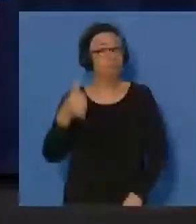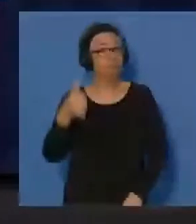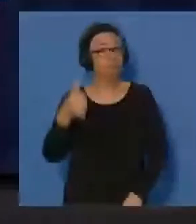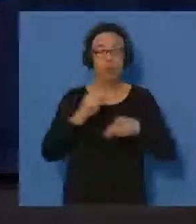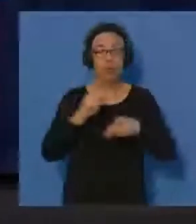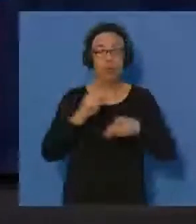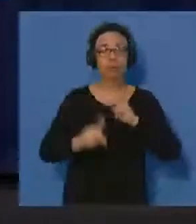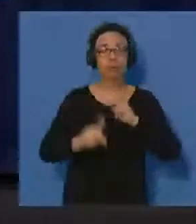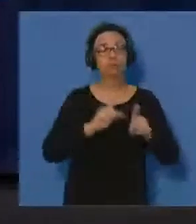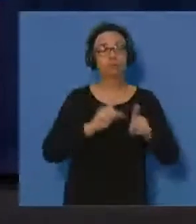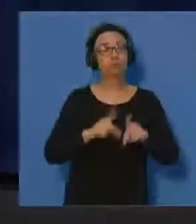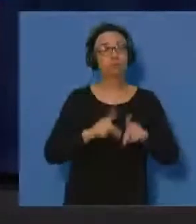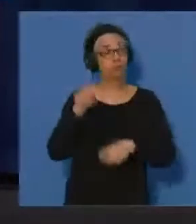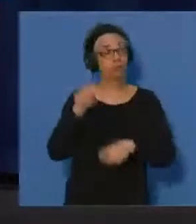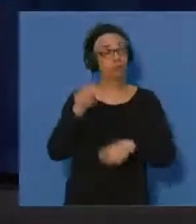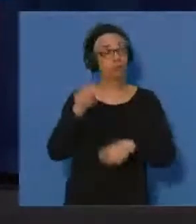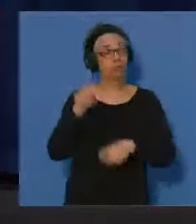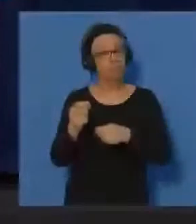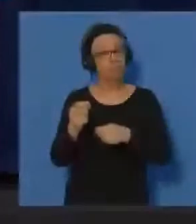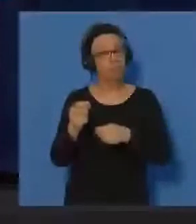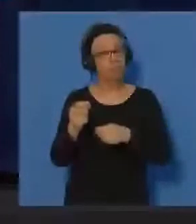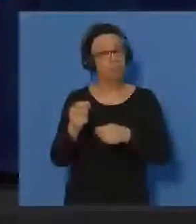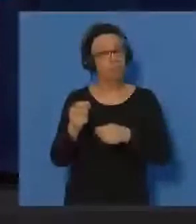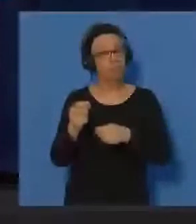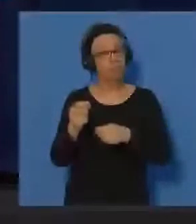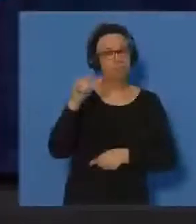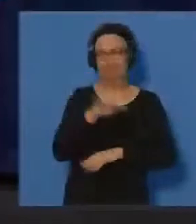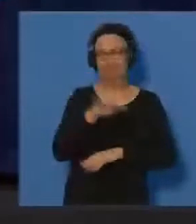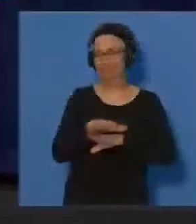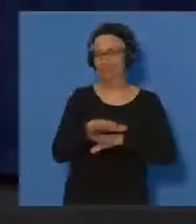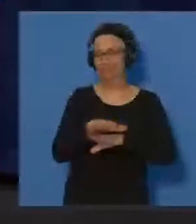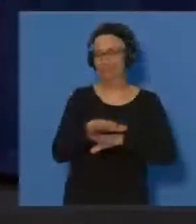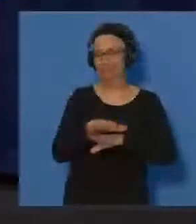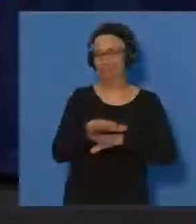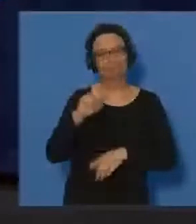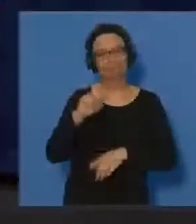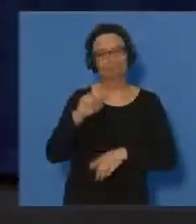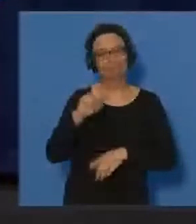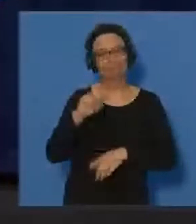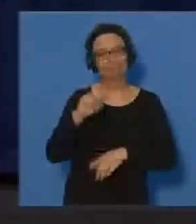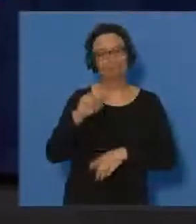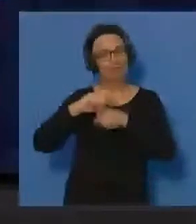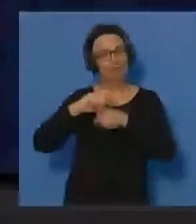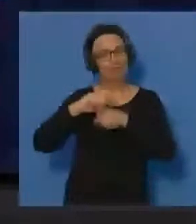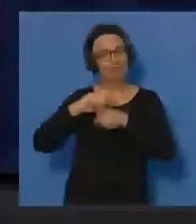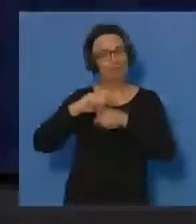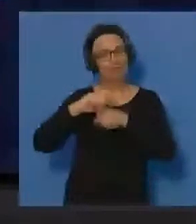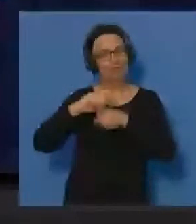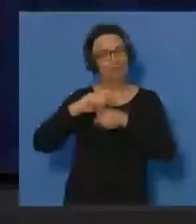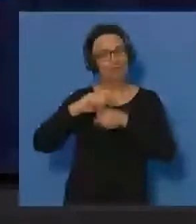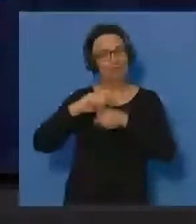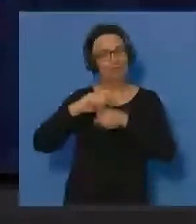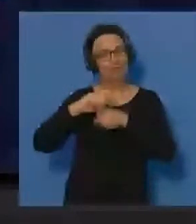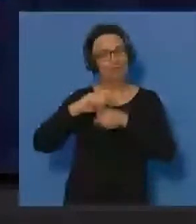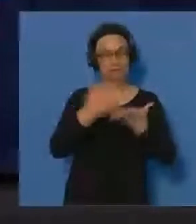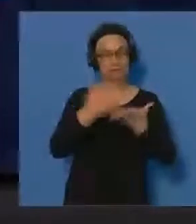flight, and there is no further need to contact the London office as they already have the list of persons who have made themselves